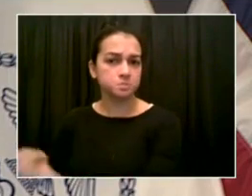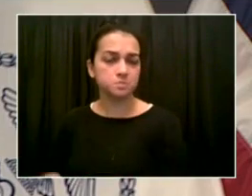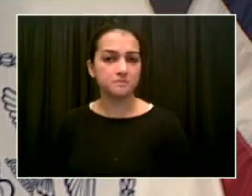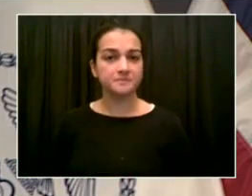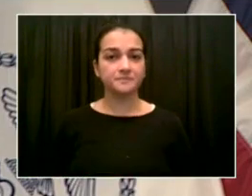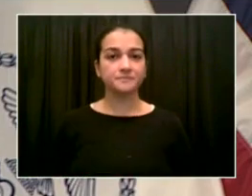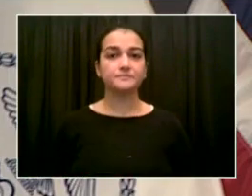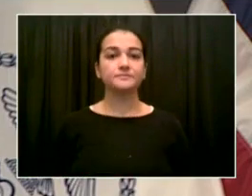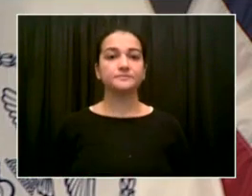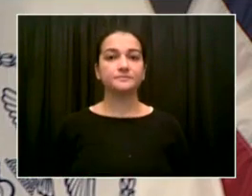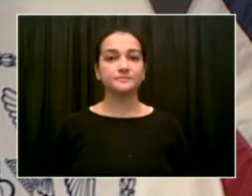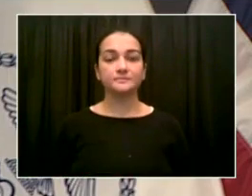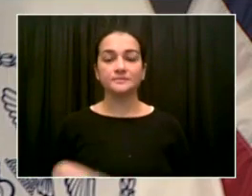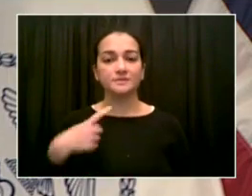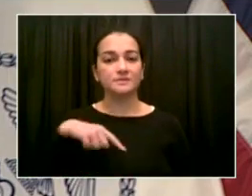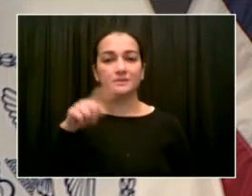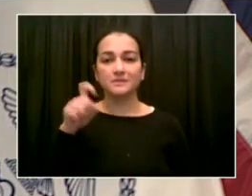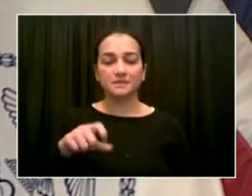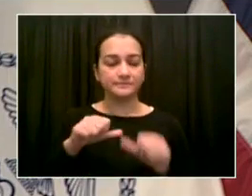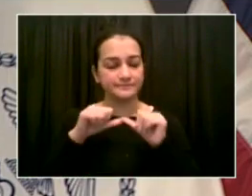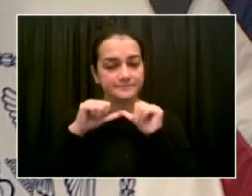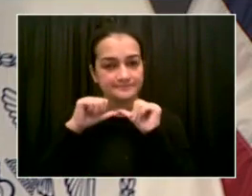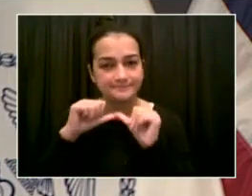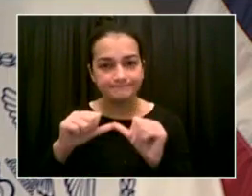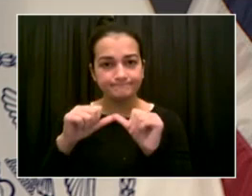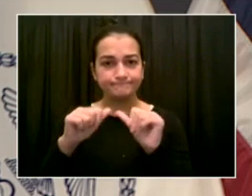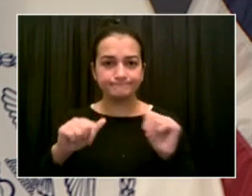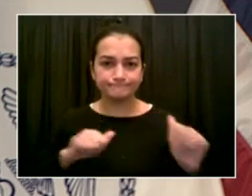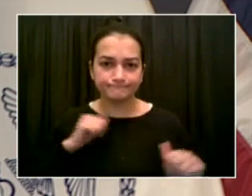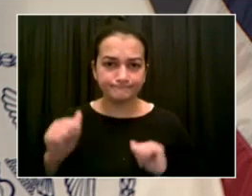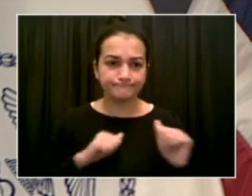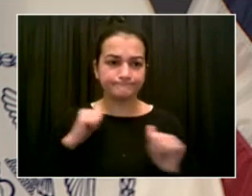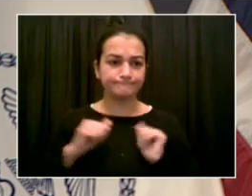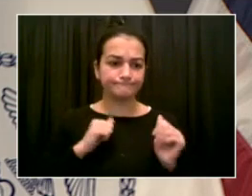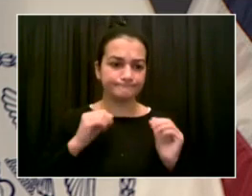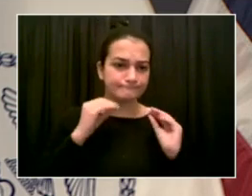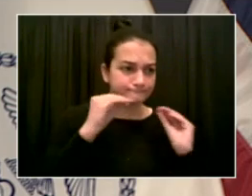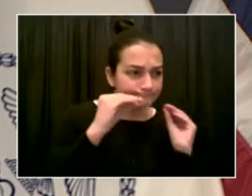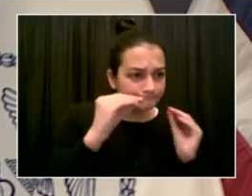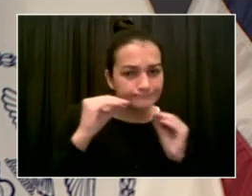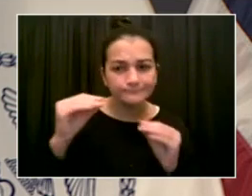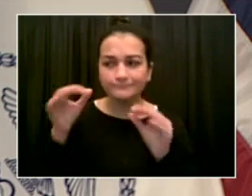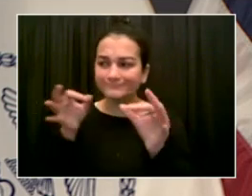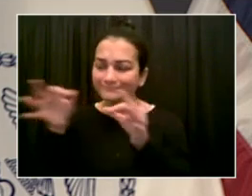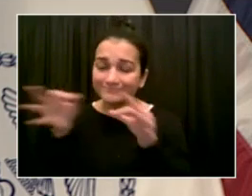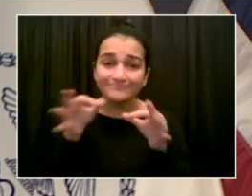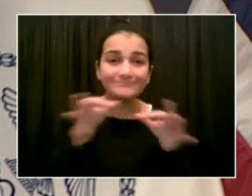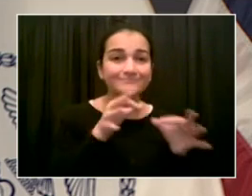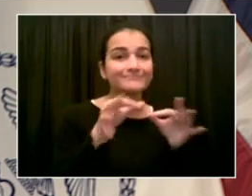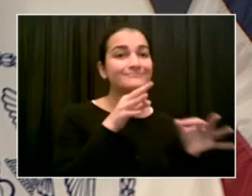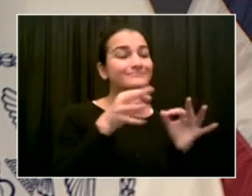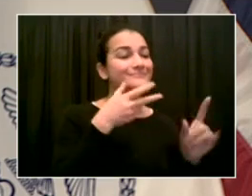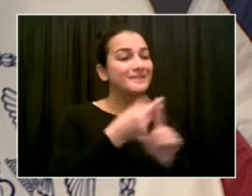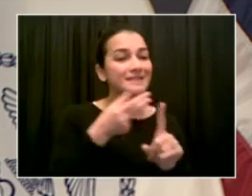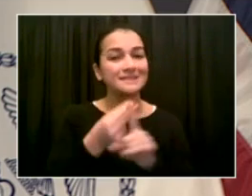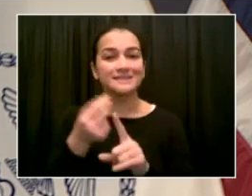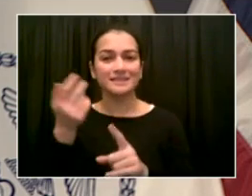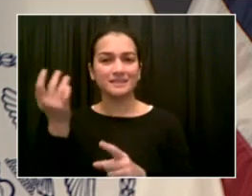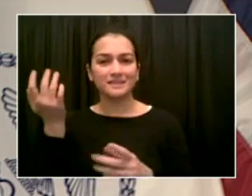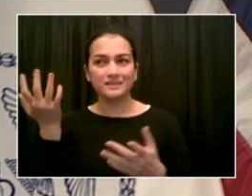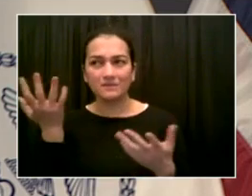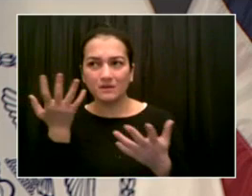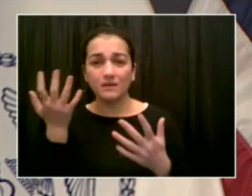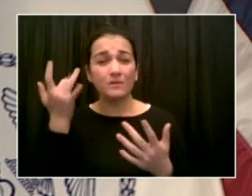do, is educate people and dispel a lot of misconceptions. There's still a lot of misinformation. The best way to fight information is